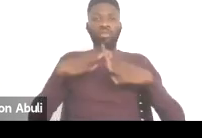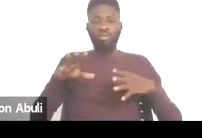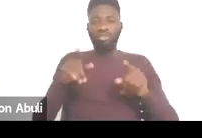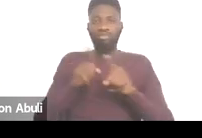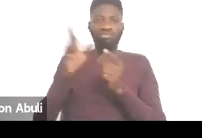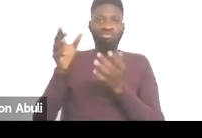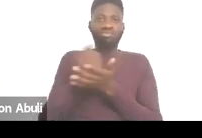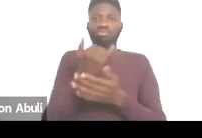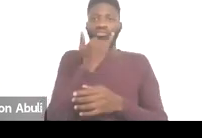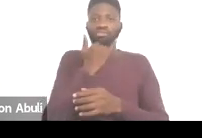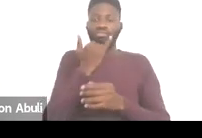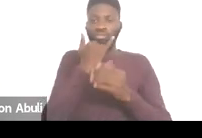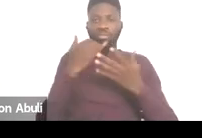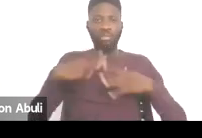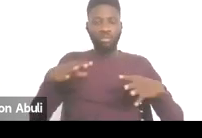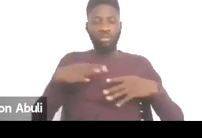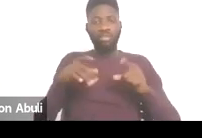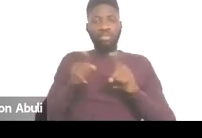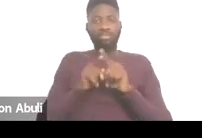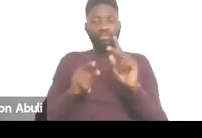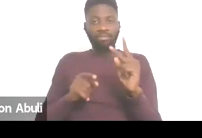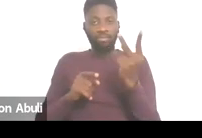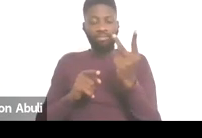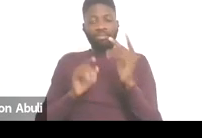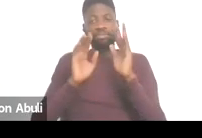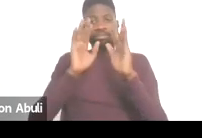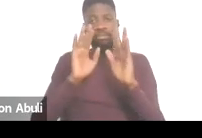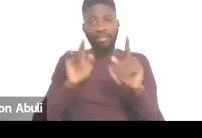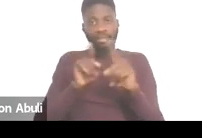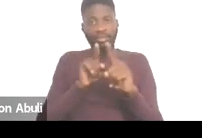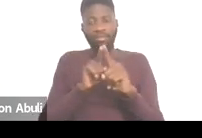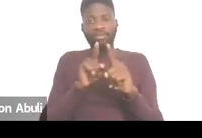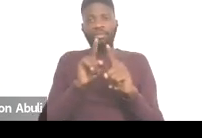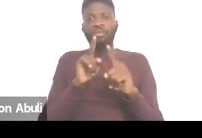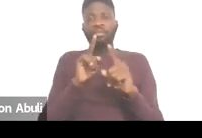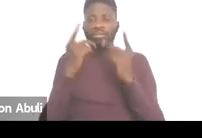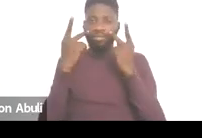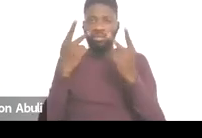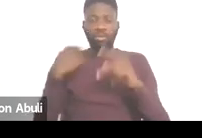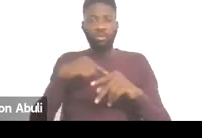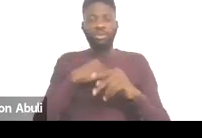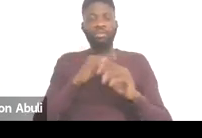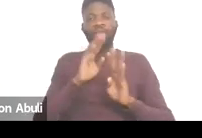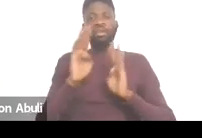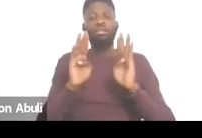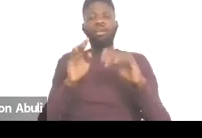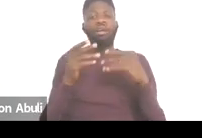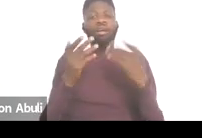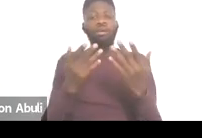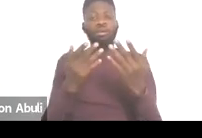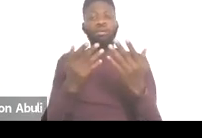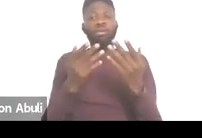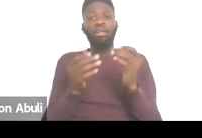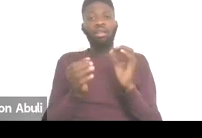second thing is we really need to look at how we behave with free money. We are going to be that individual